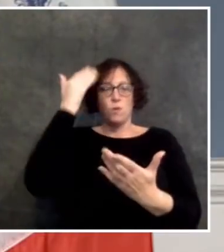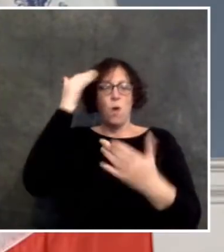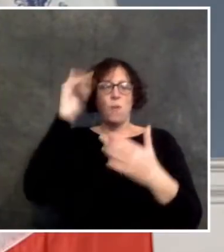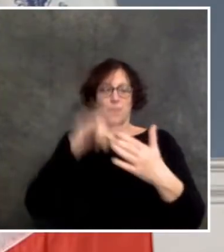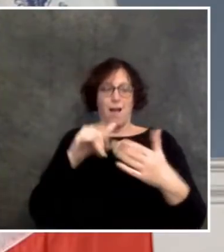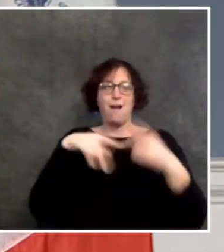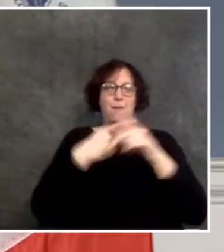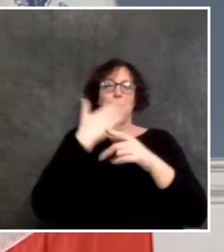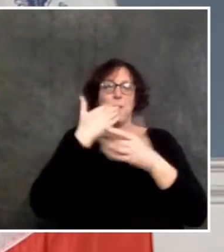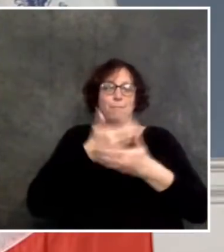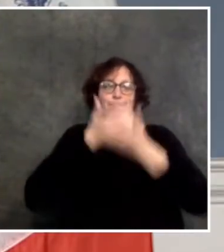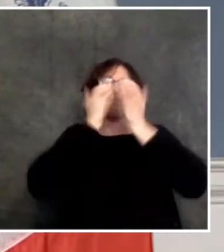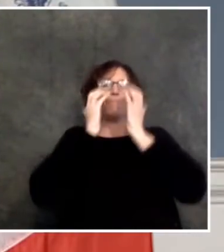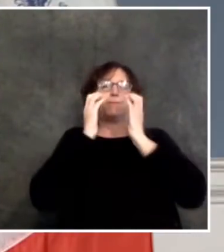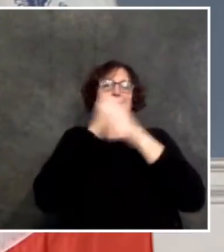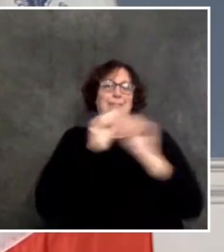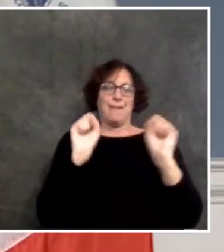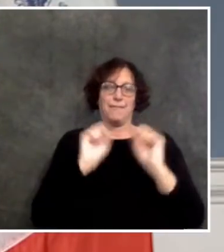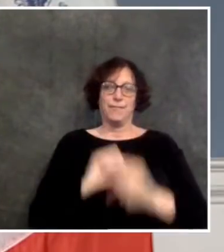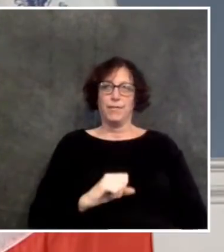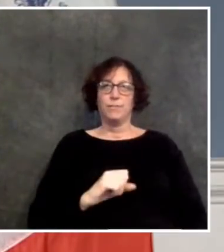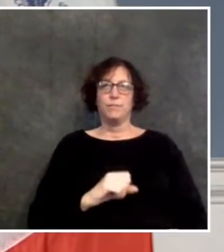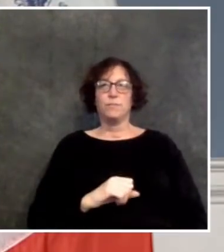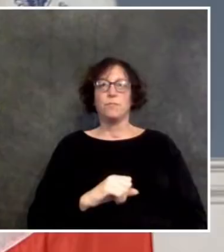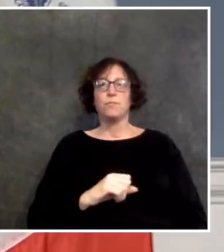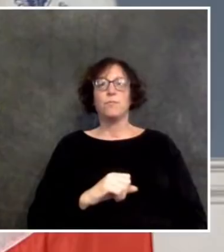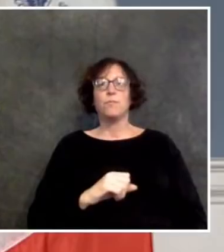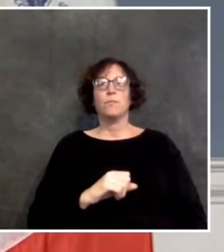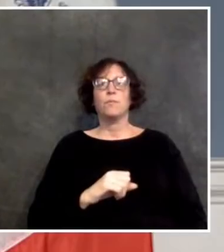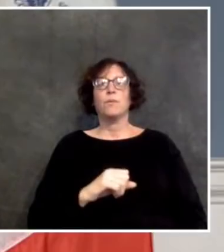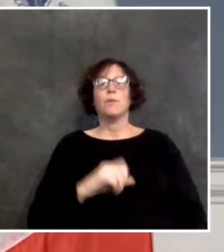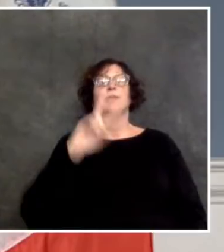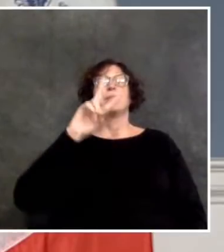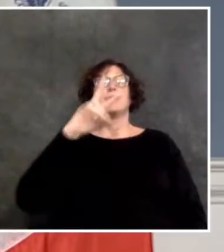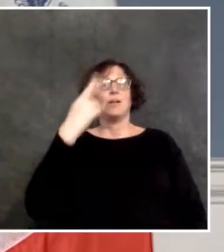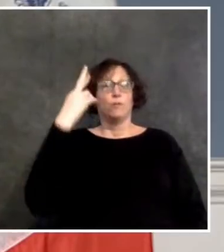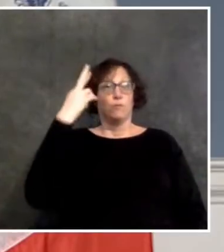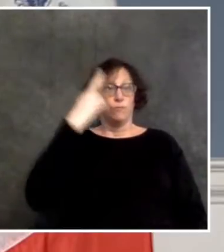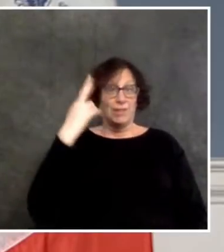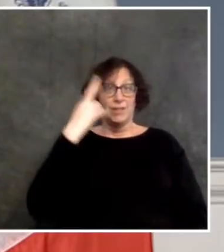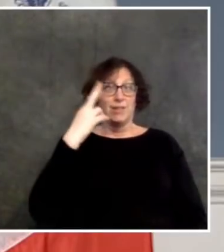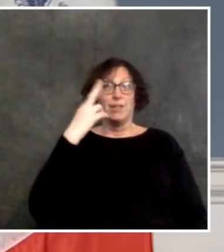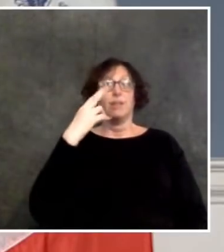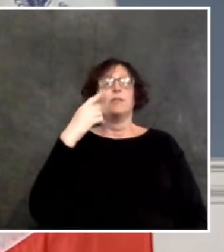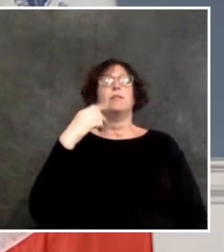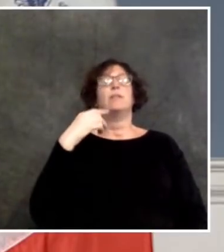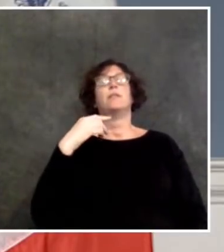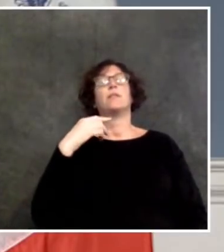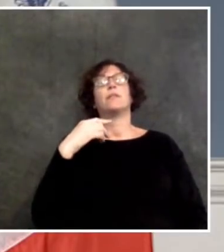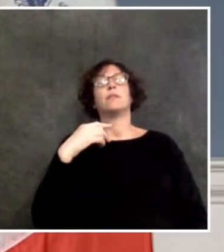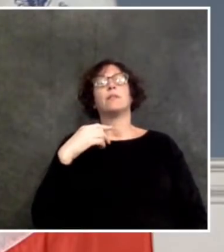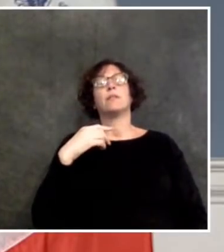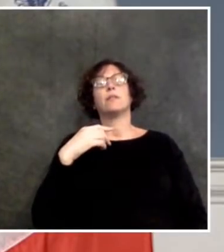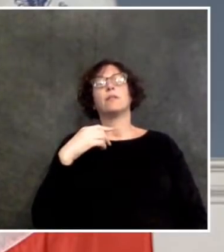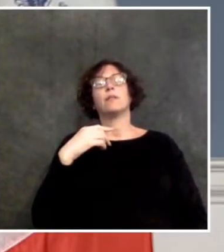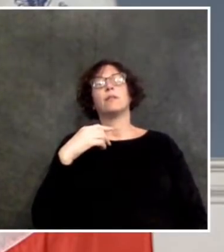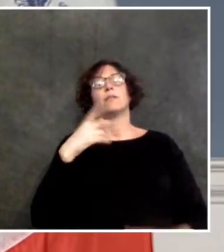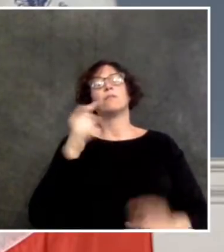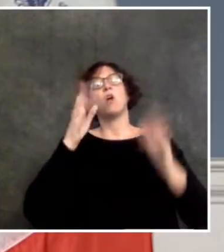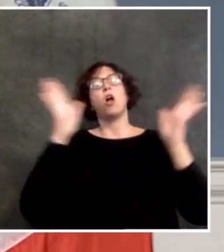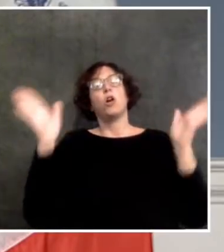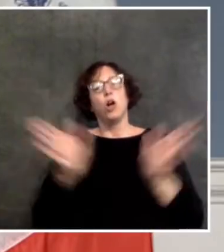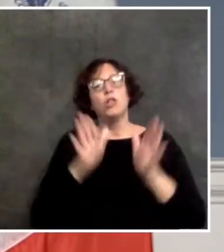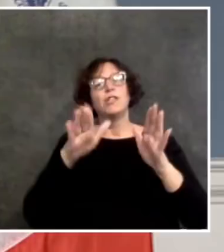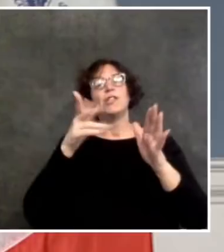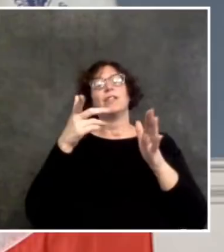along about focusing people on the most important things. And that really is the basic hygiene that we